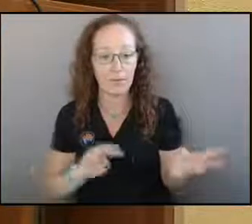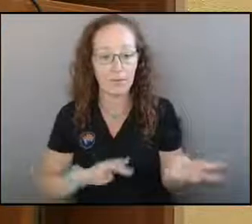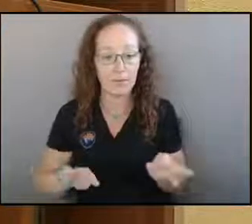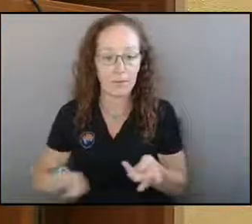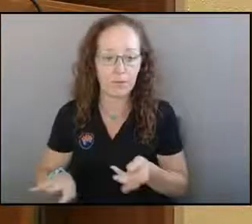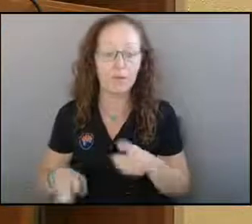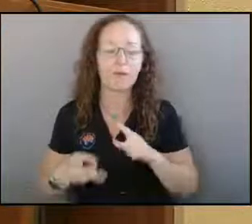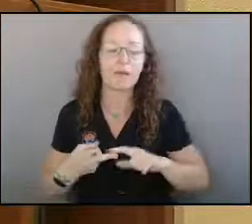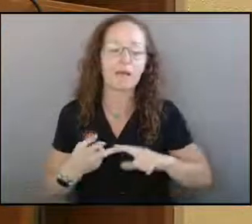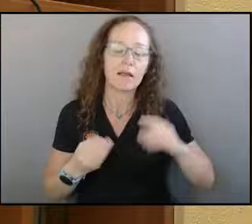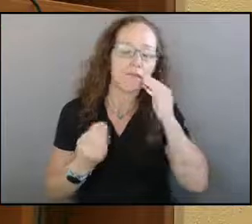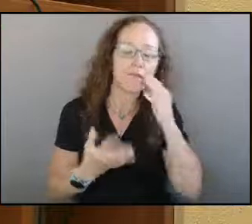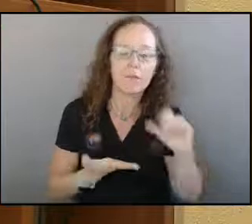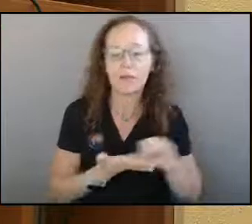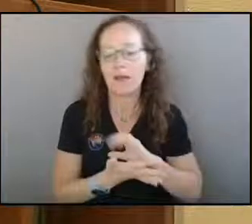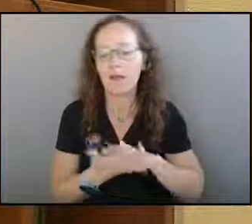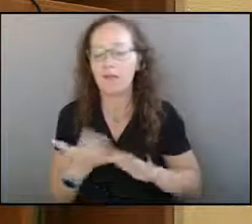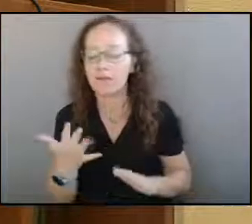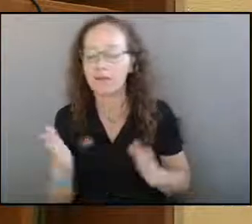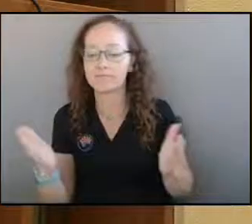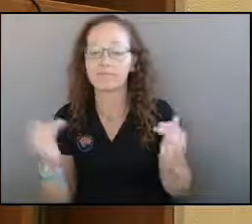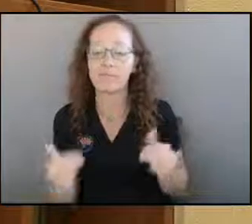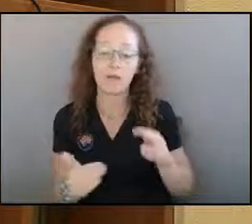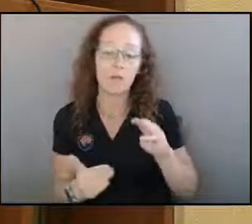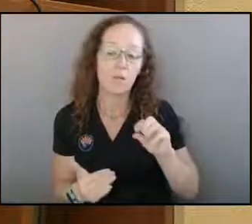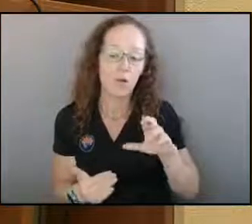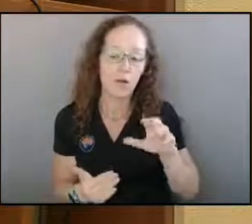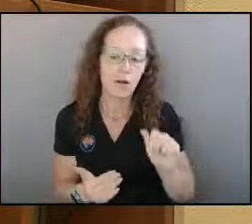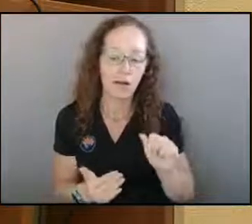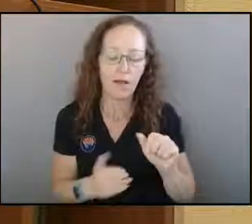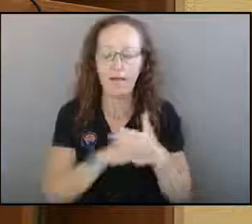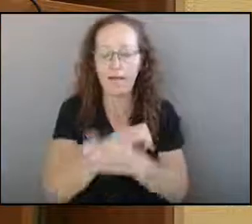up MORA County Undersheriff AMERICK Padilla.